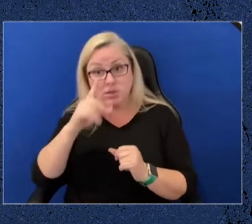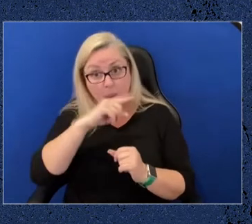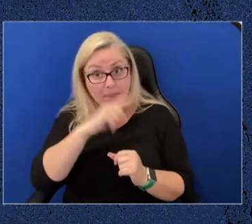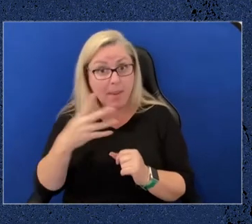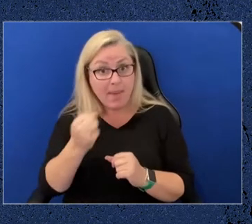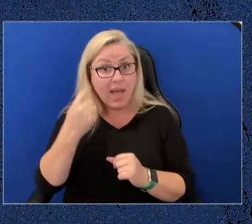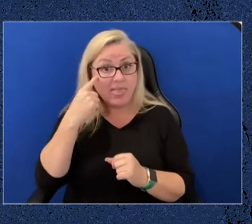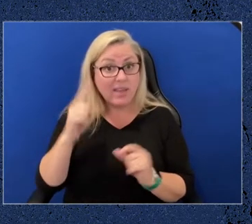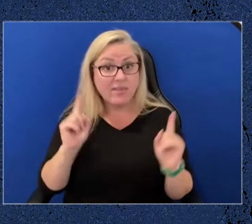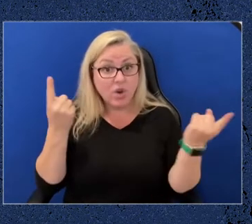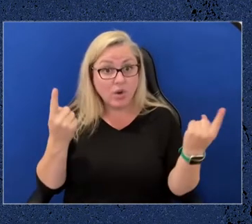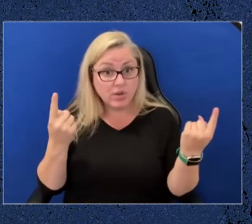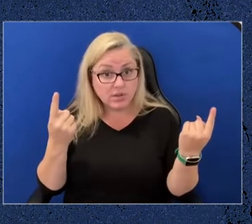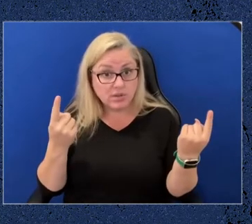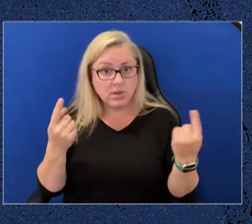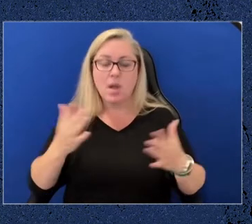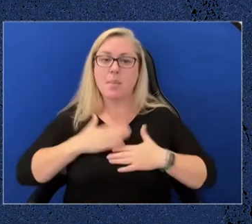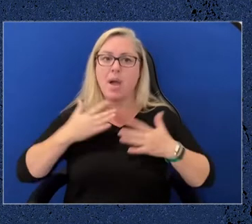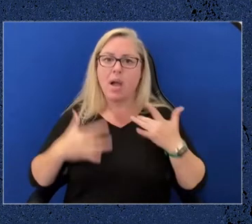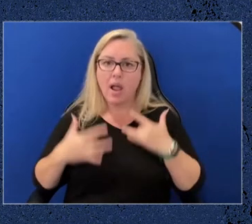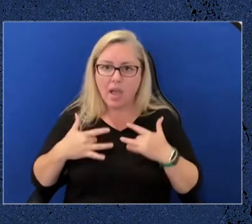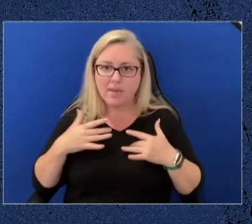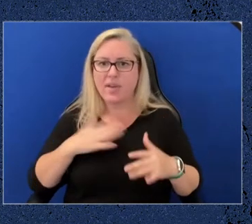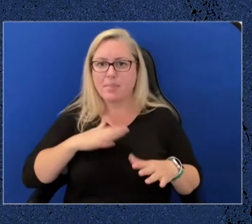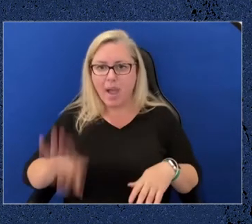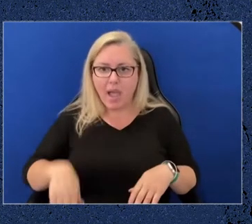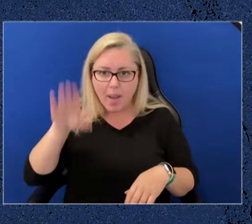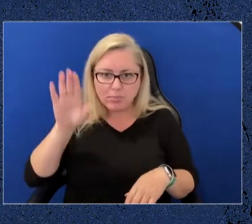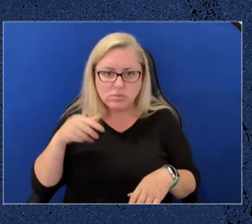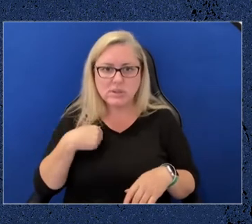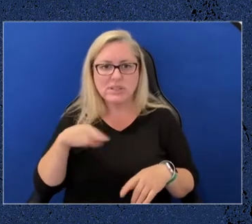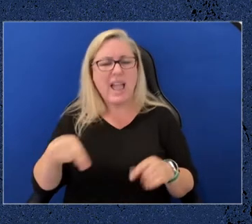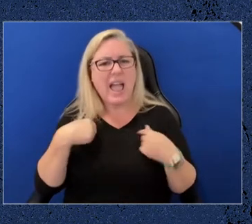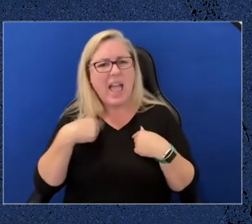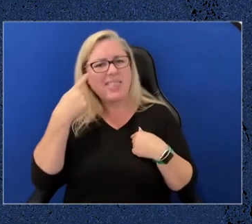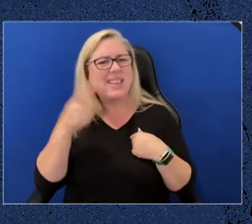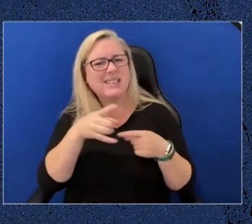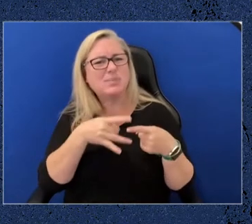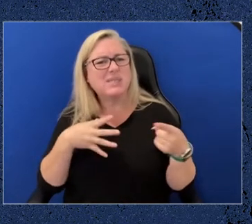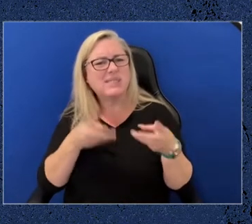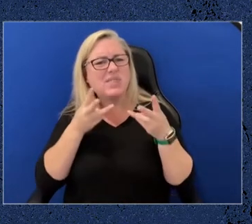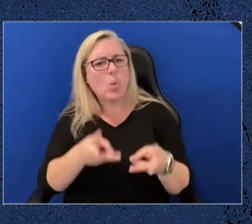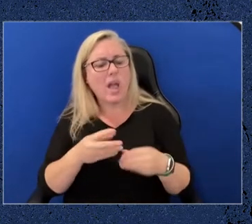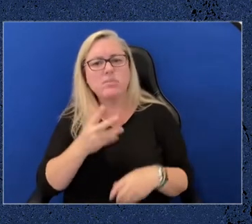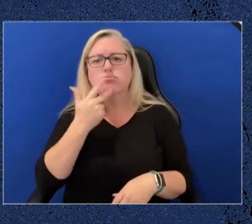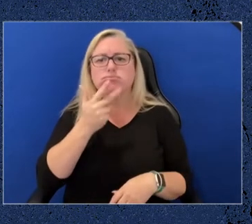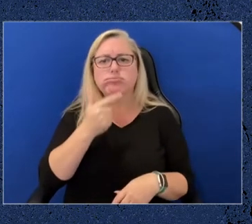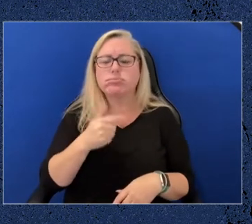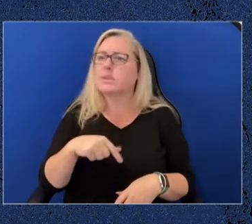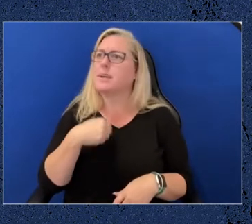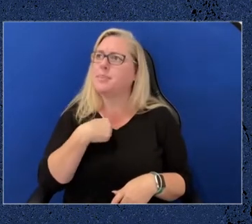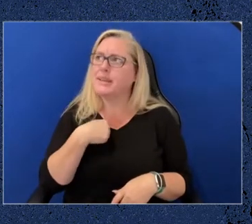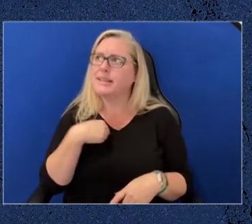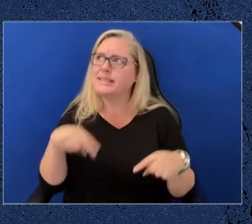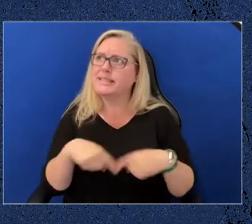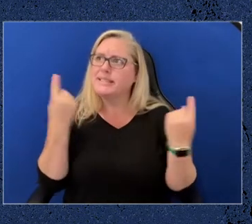okay, what is it about my life, my upbringing, that makes me think a particular way? Mm-mm. How might I, if I was from another life and upbringing, think about